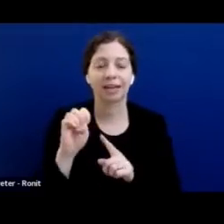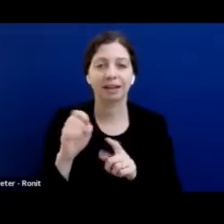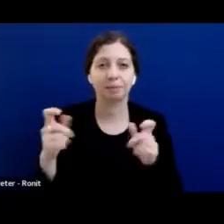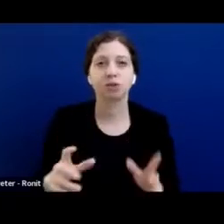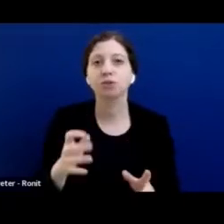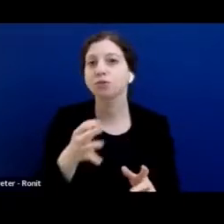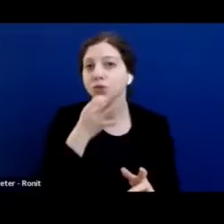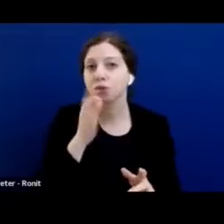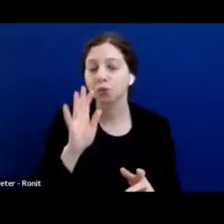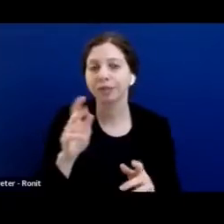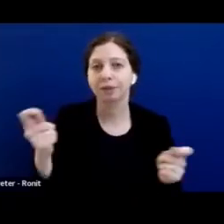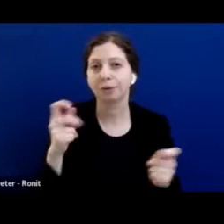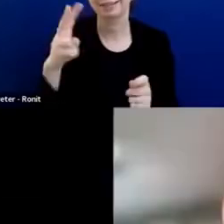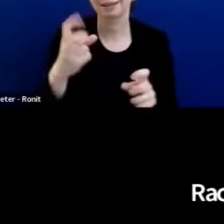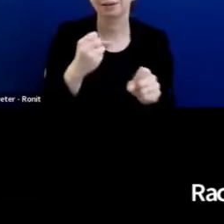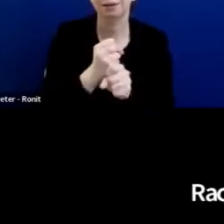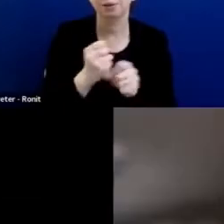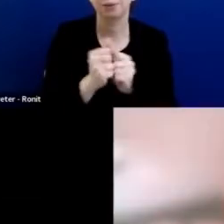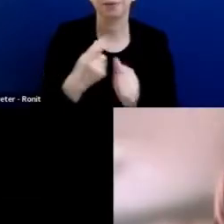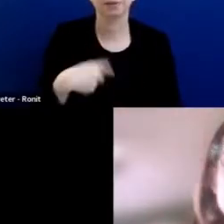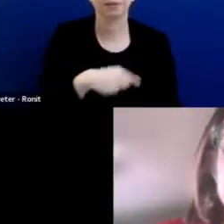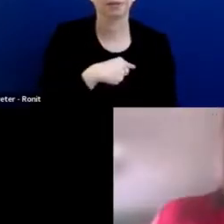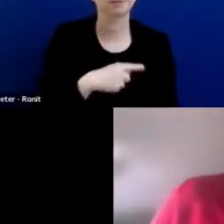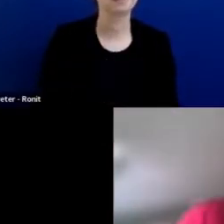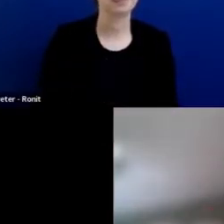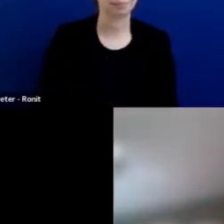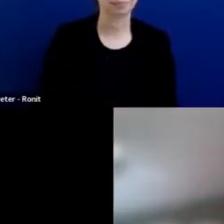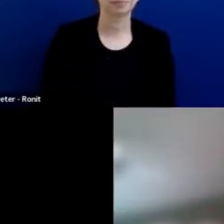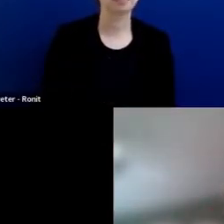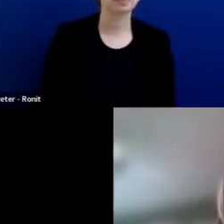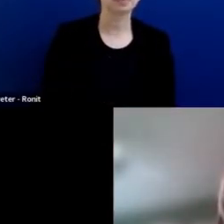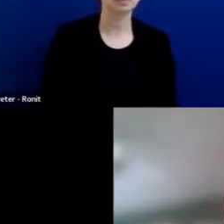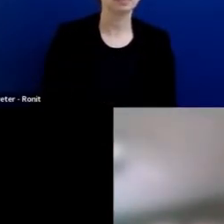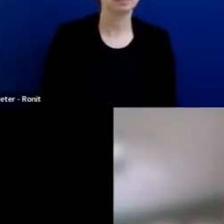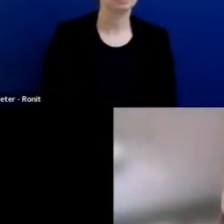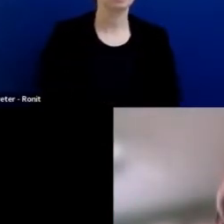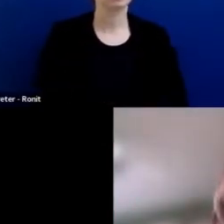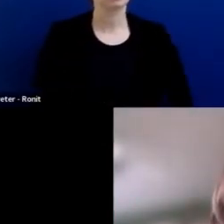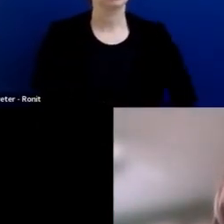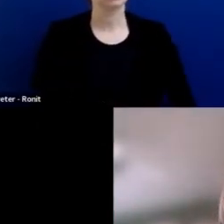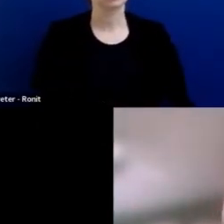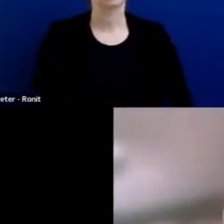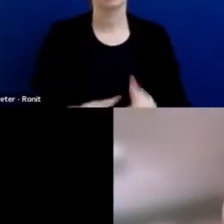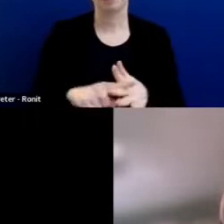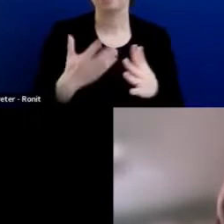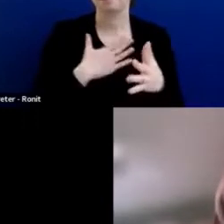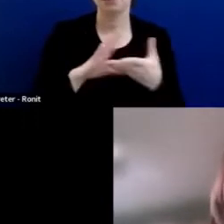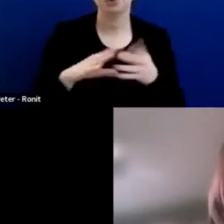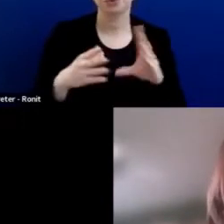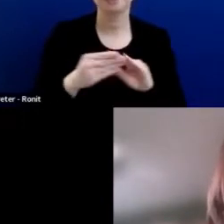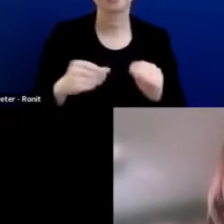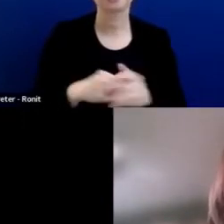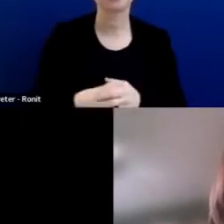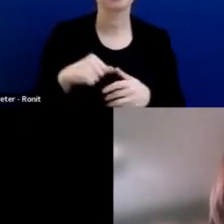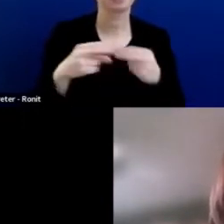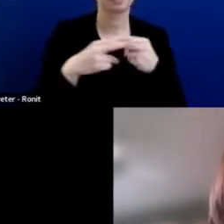her second year with us. Terry, next slide, please. So let me begin my story. On this